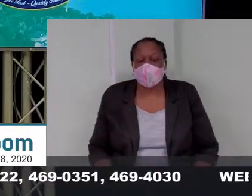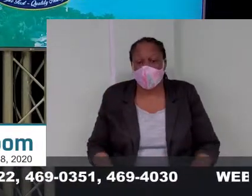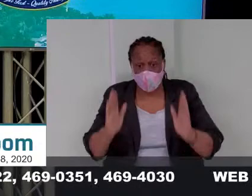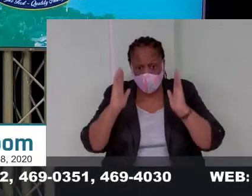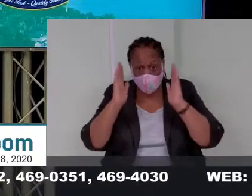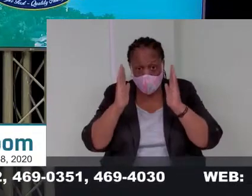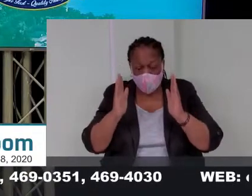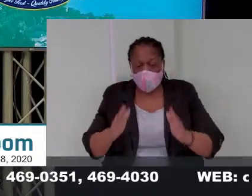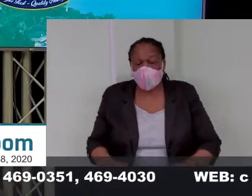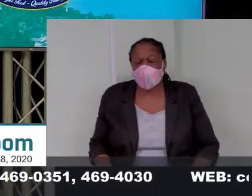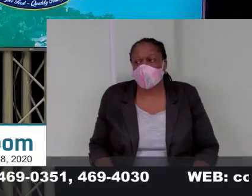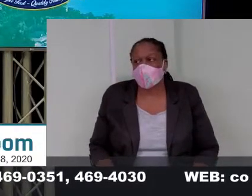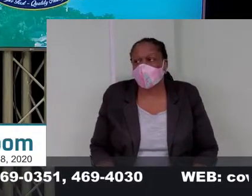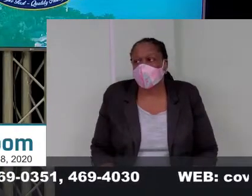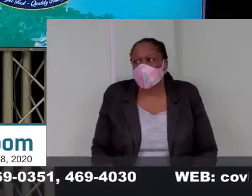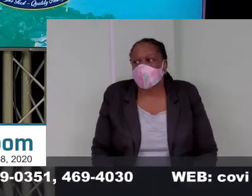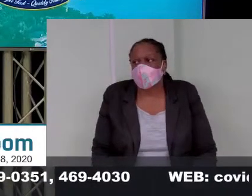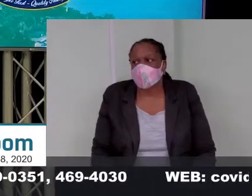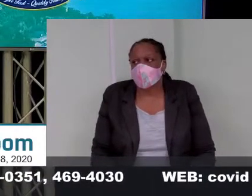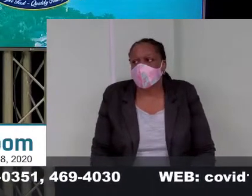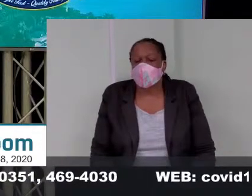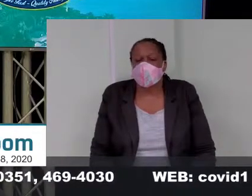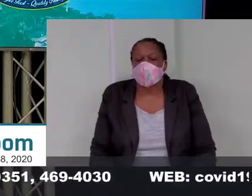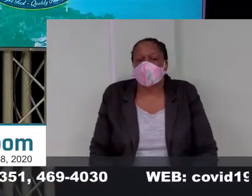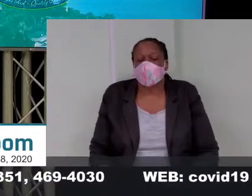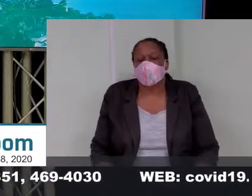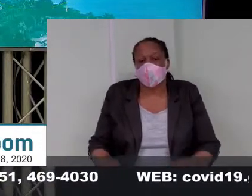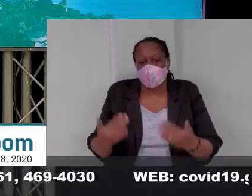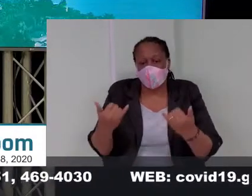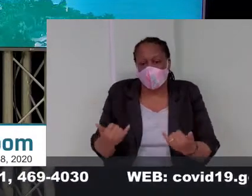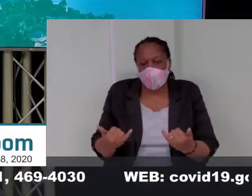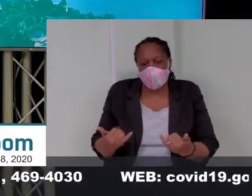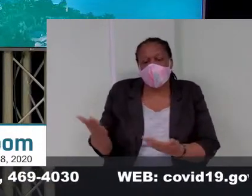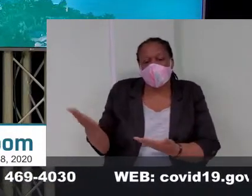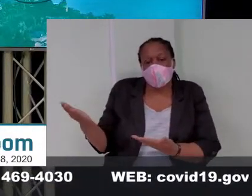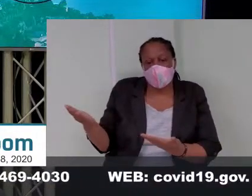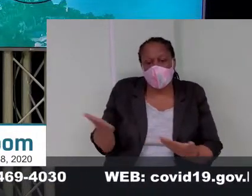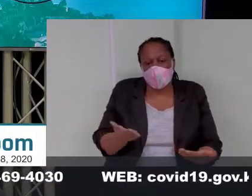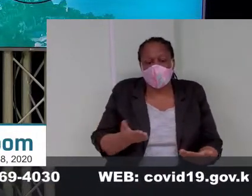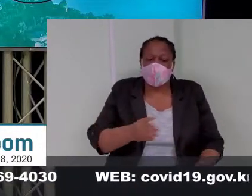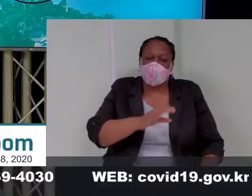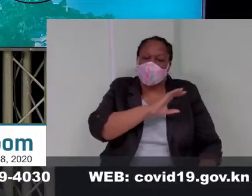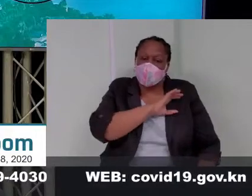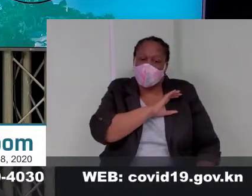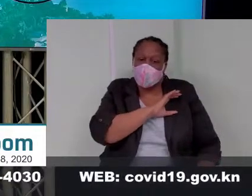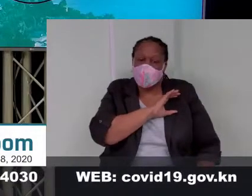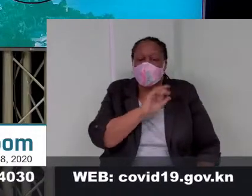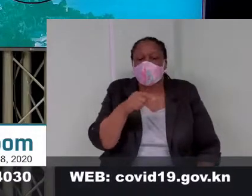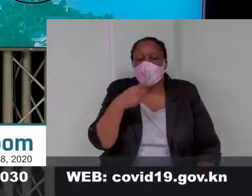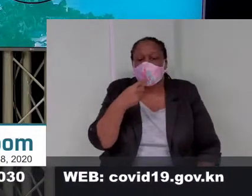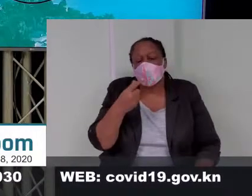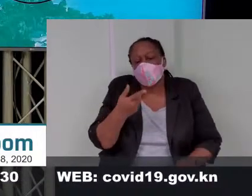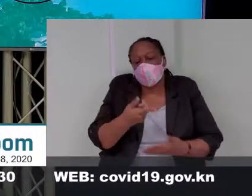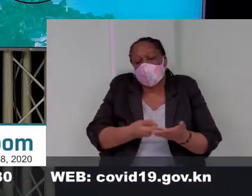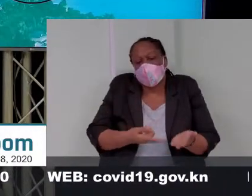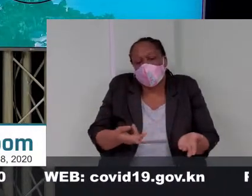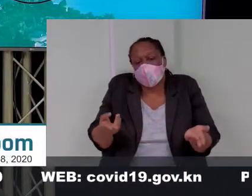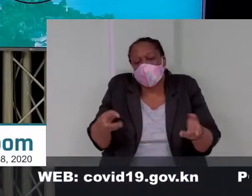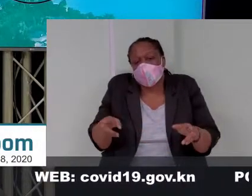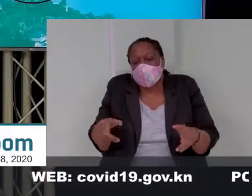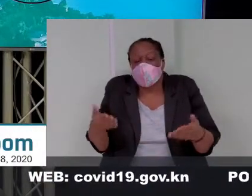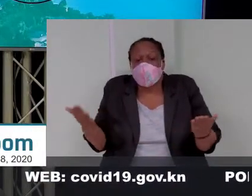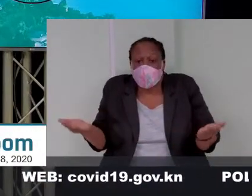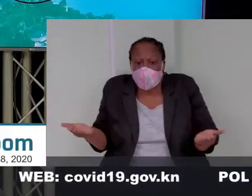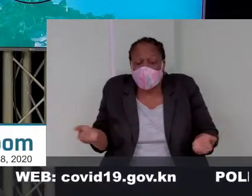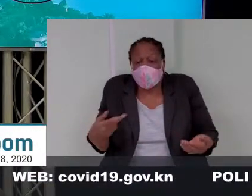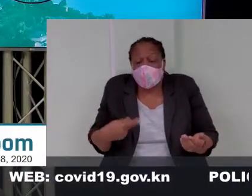that. I want to invite firstly, Superintendent Cromwell Henry, who is the Divisional Commander for